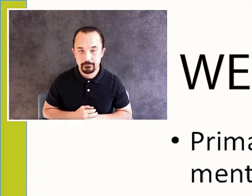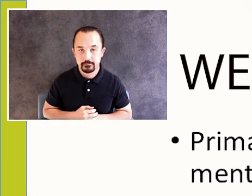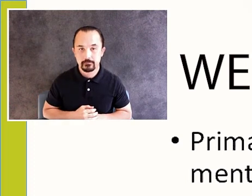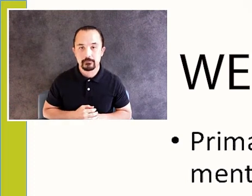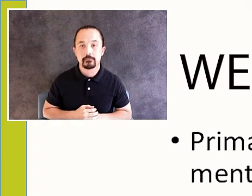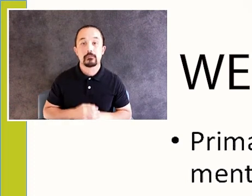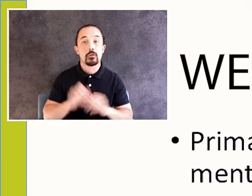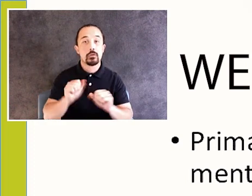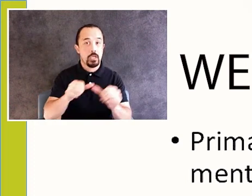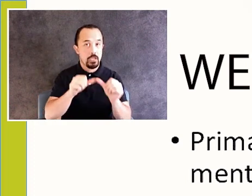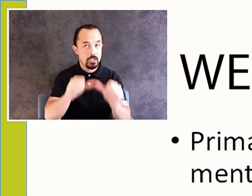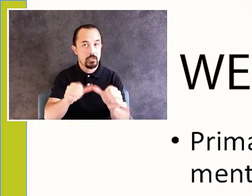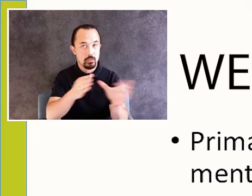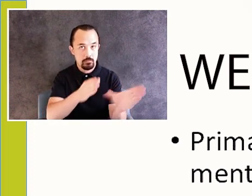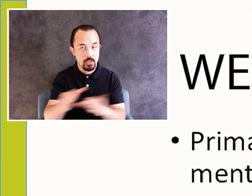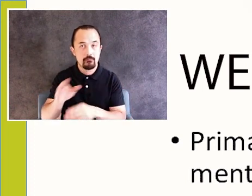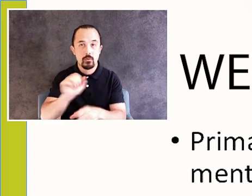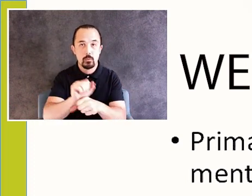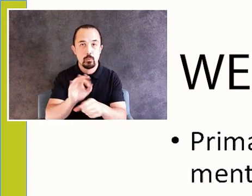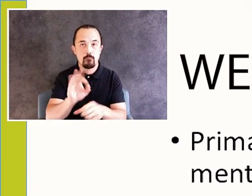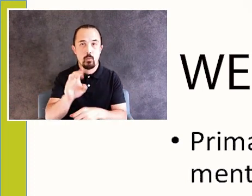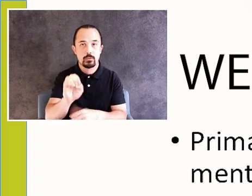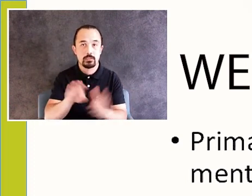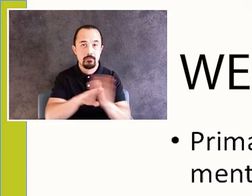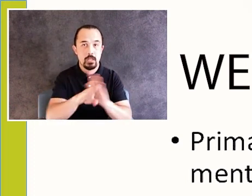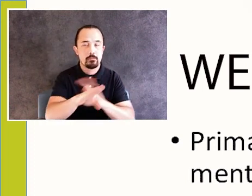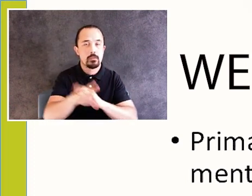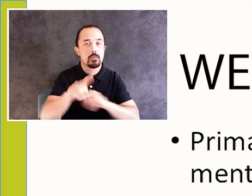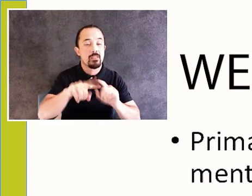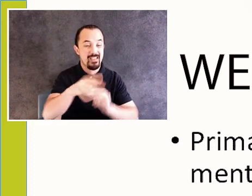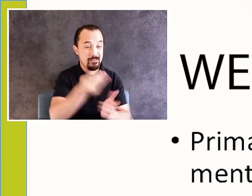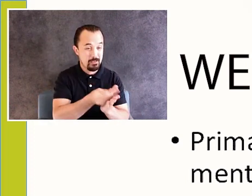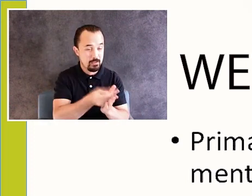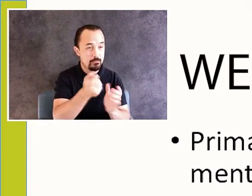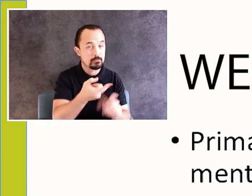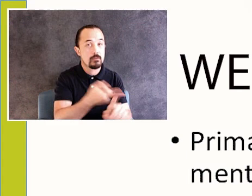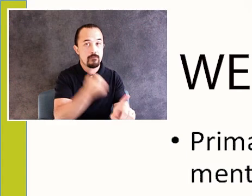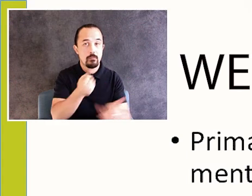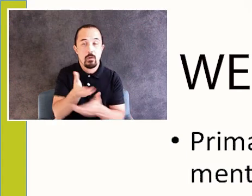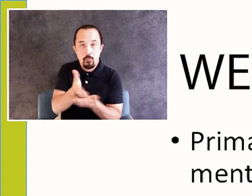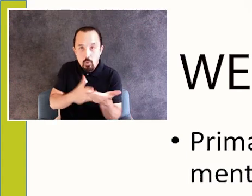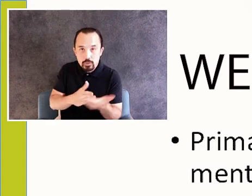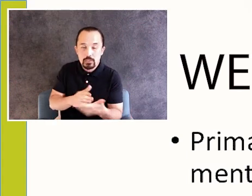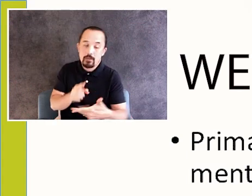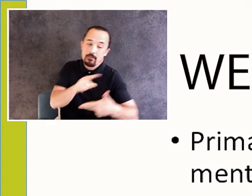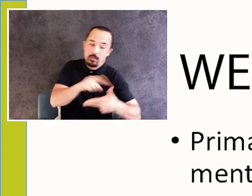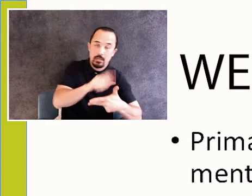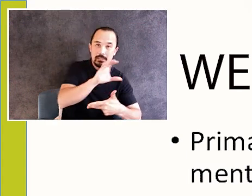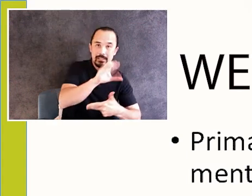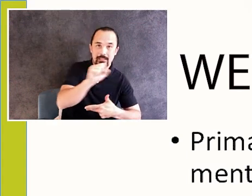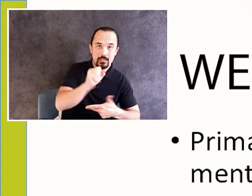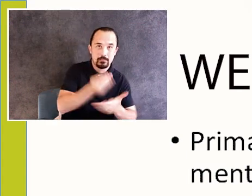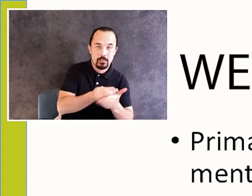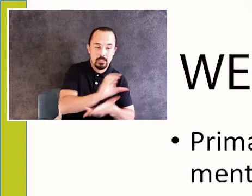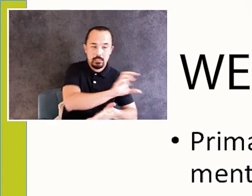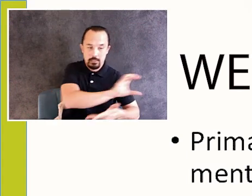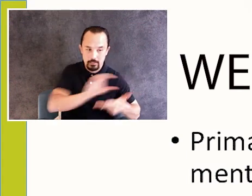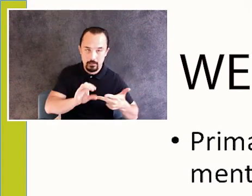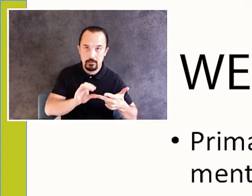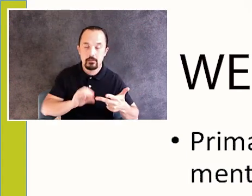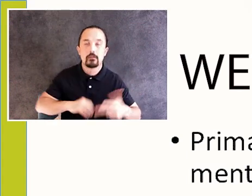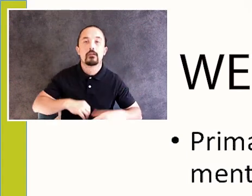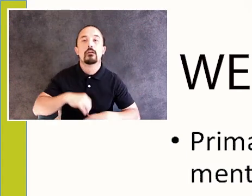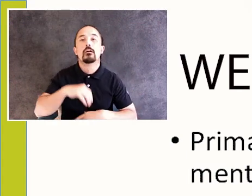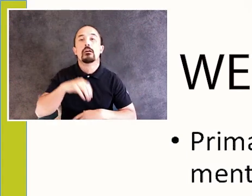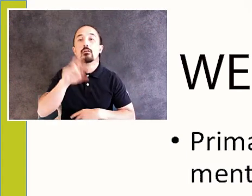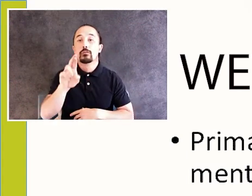We can continue to plan towards workforce development, but those funds need to be from a portion of the CSS dollars.